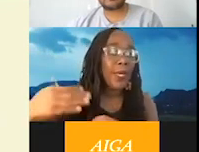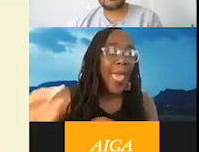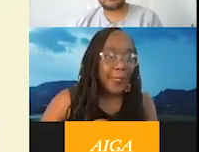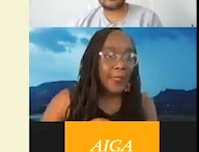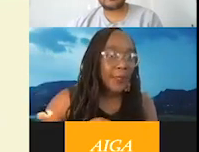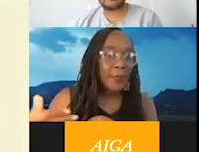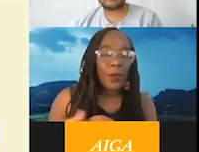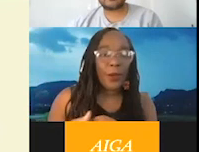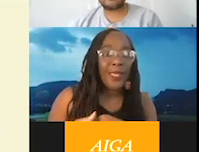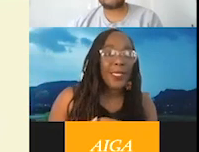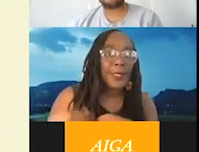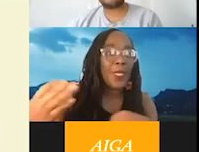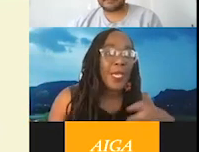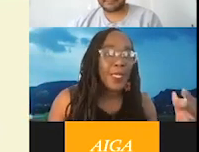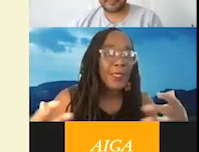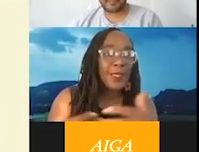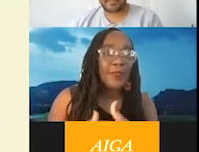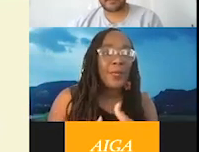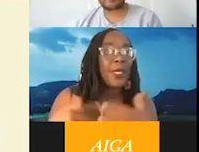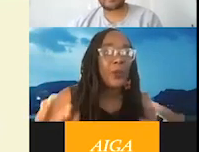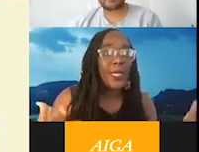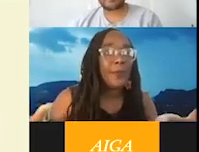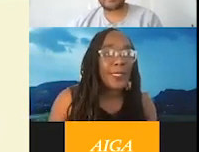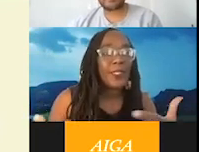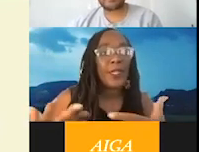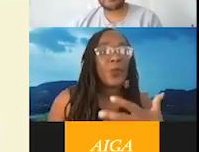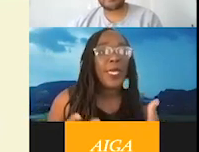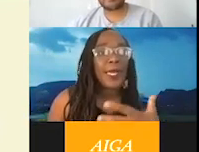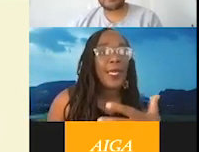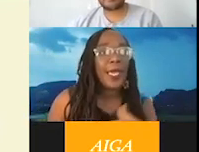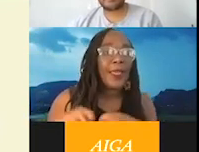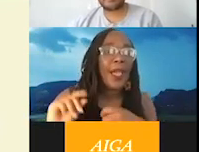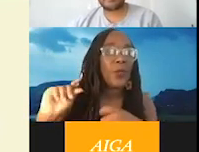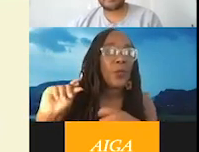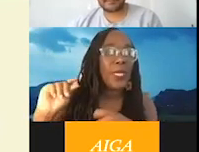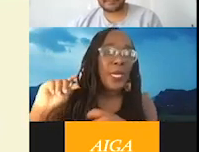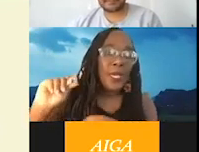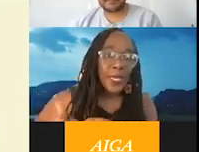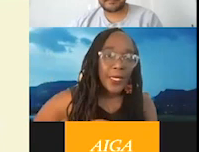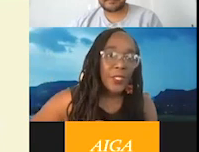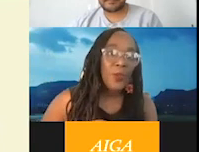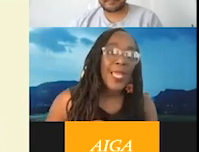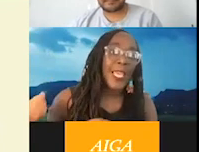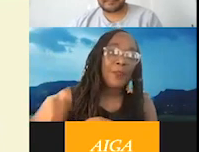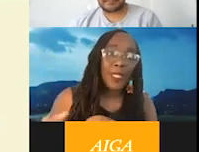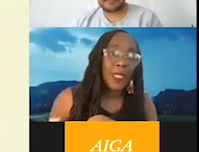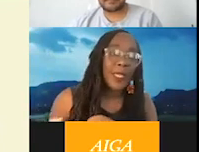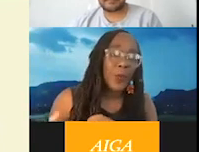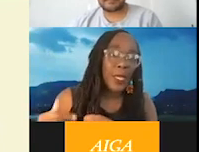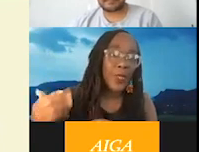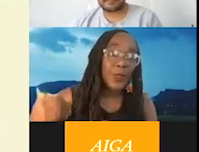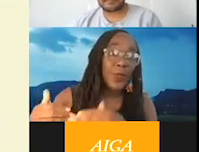about X, you know, is it because of some colonial message that we were getting? And then how do we undo that type of